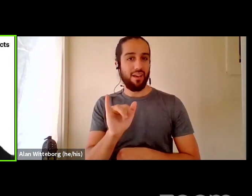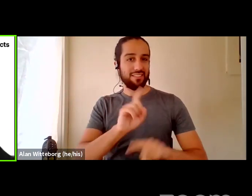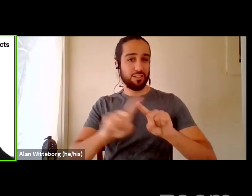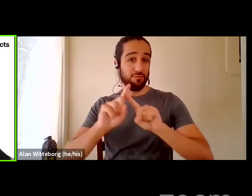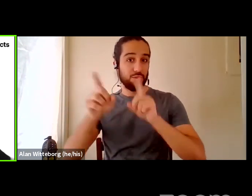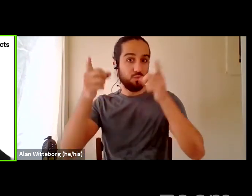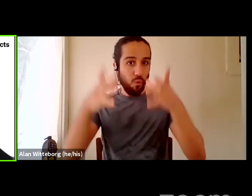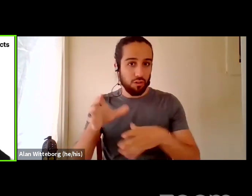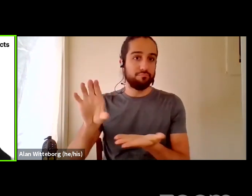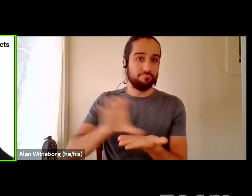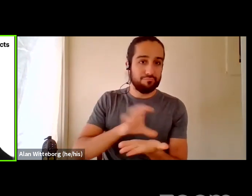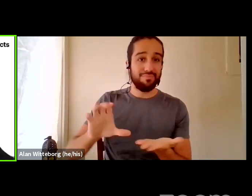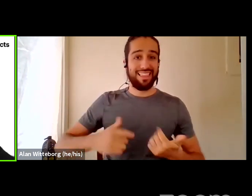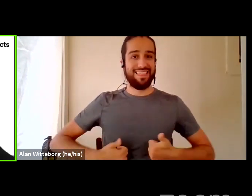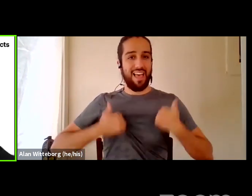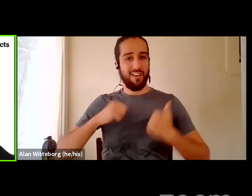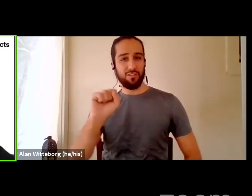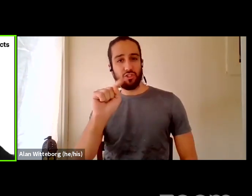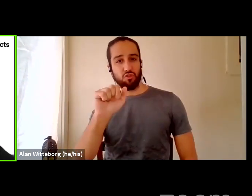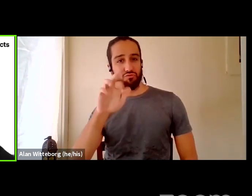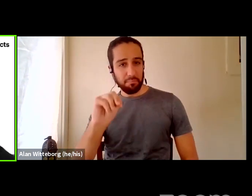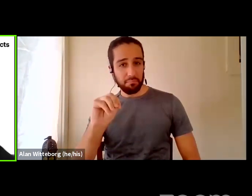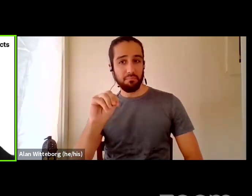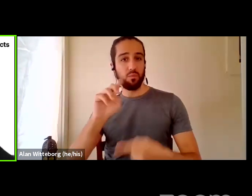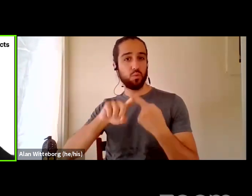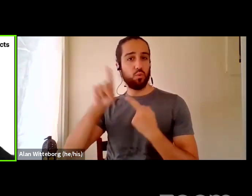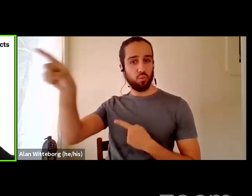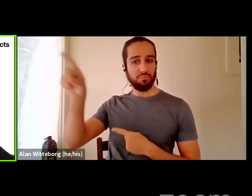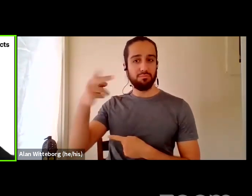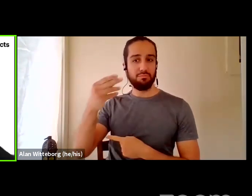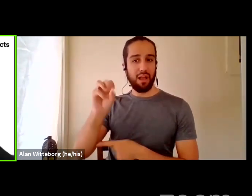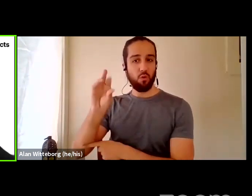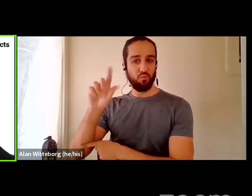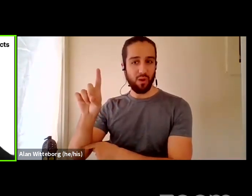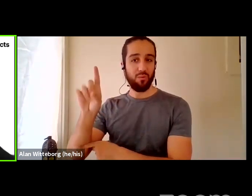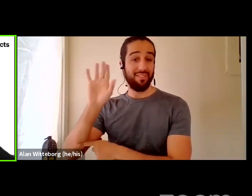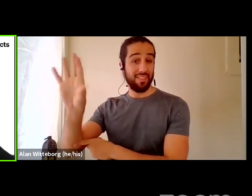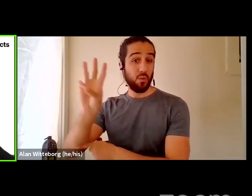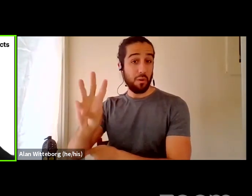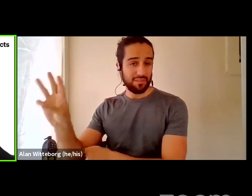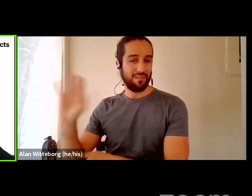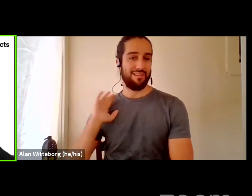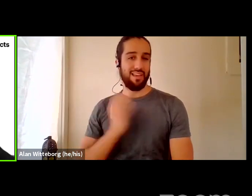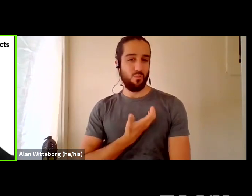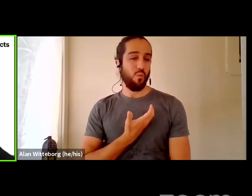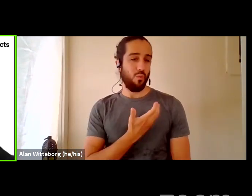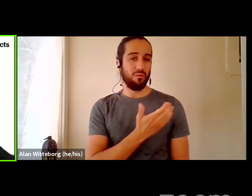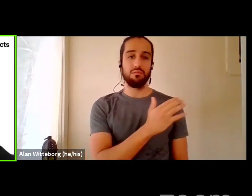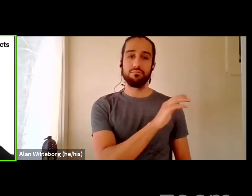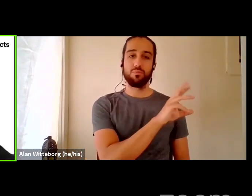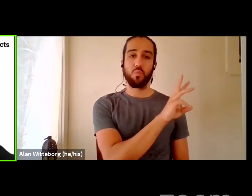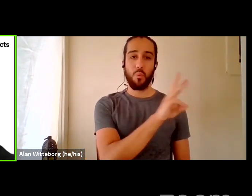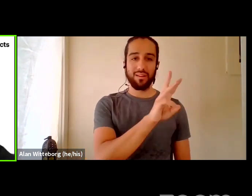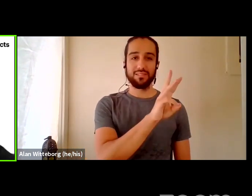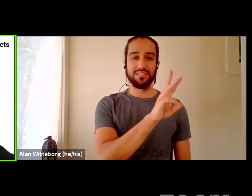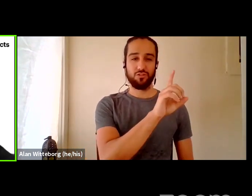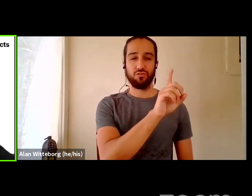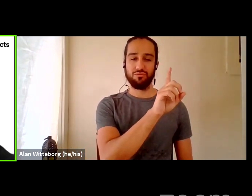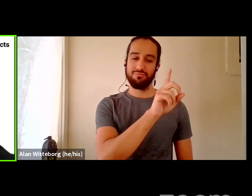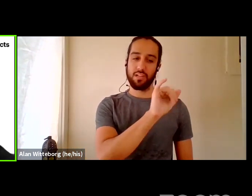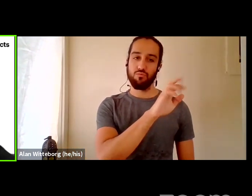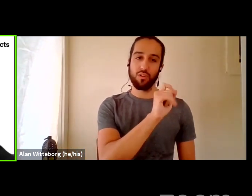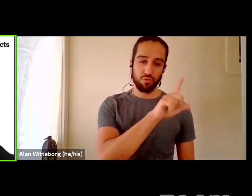by our partners at HowlRound to their website and to our Directors Lab West Facebook page. There you can join the